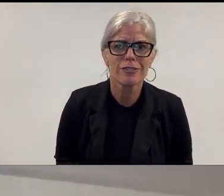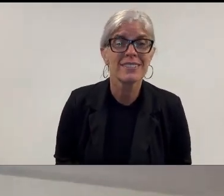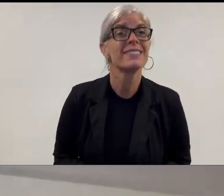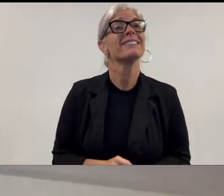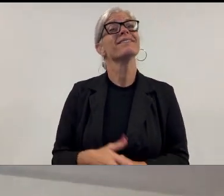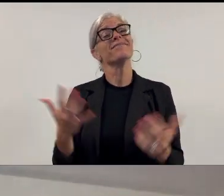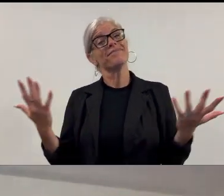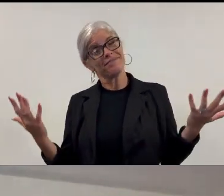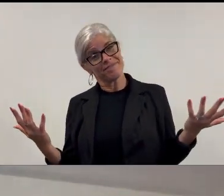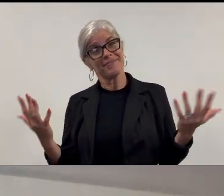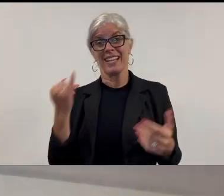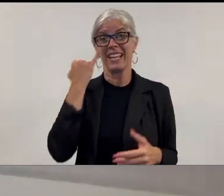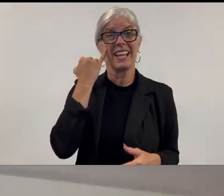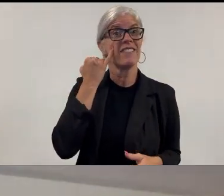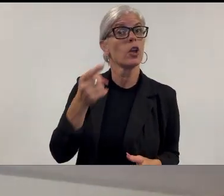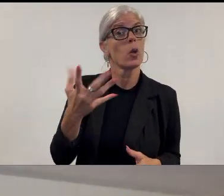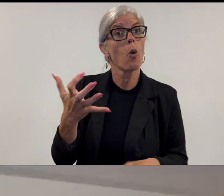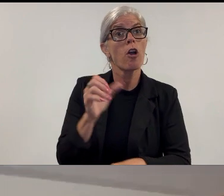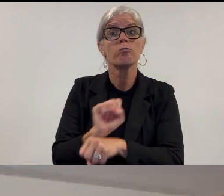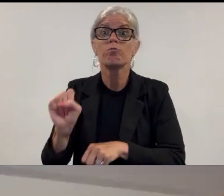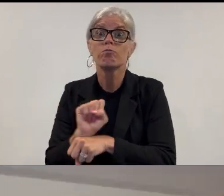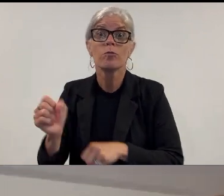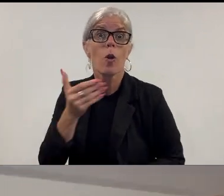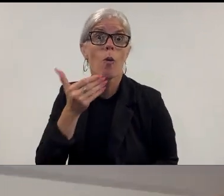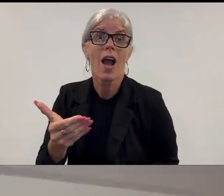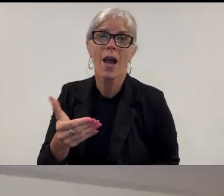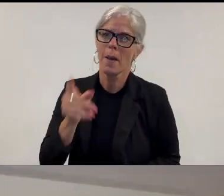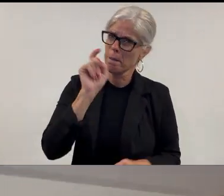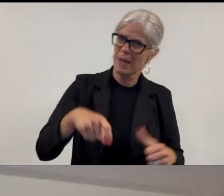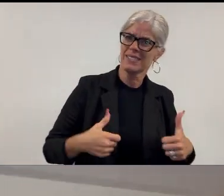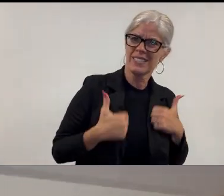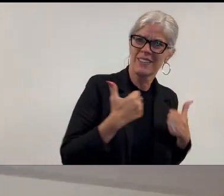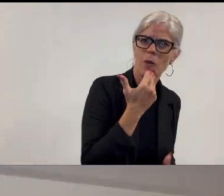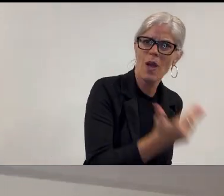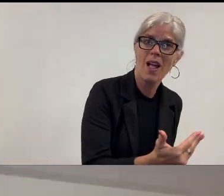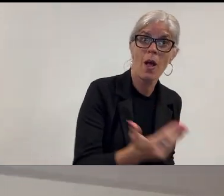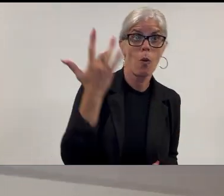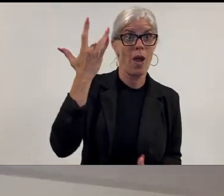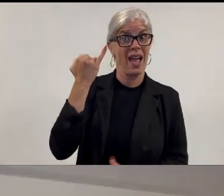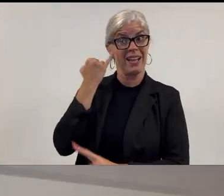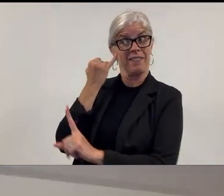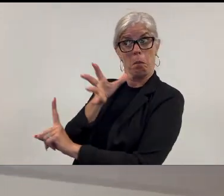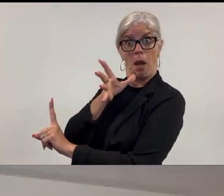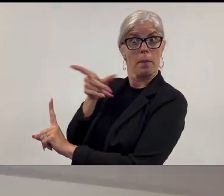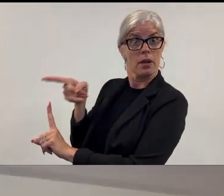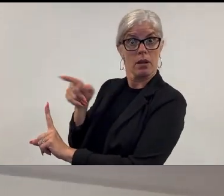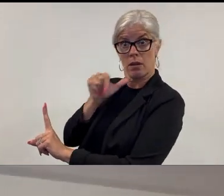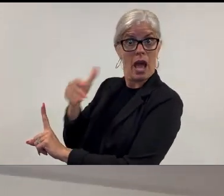And in order to be able to work well, you need to live well, because otherwise,